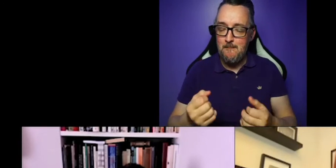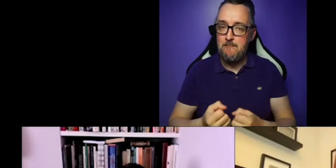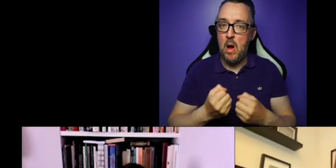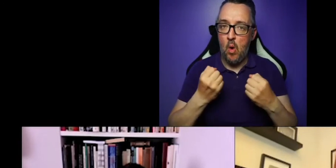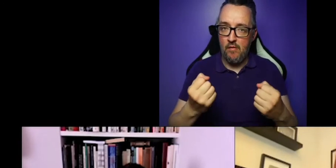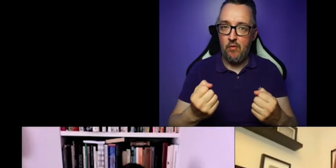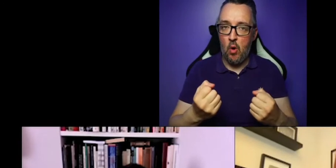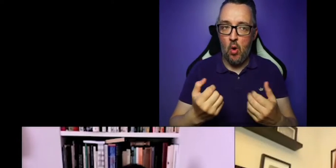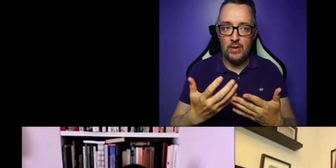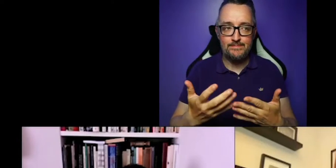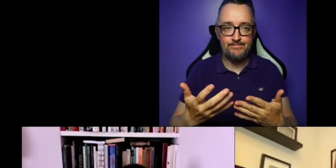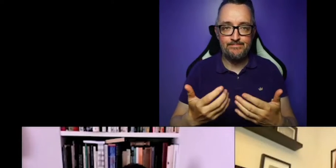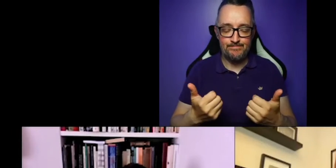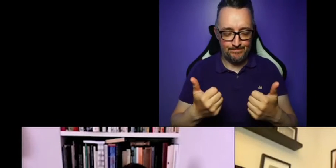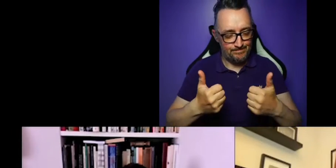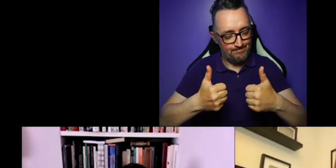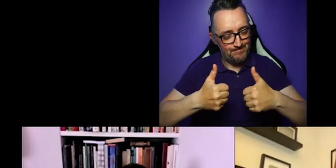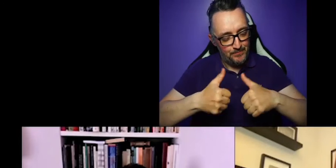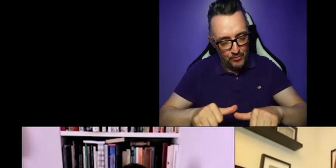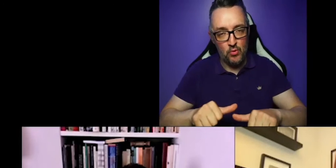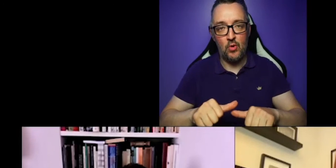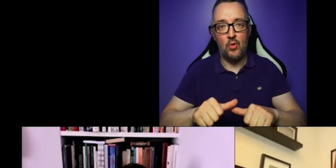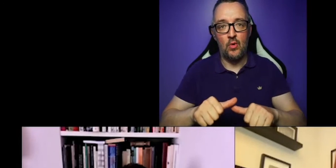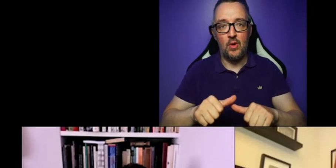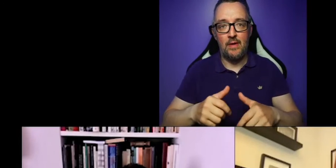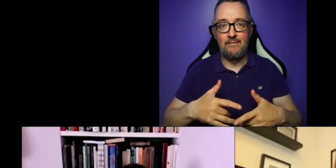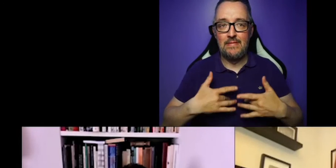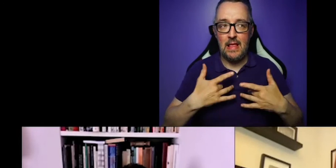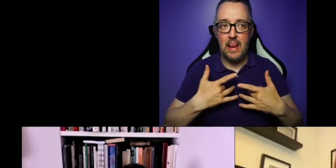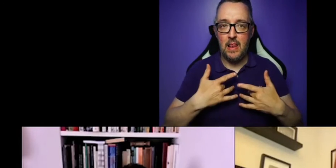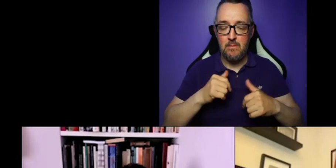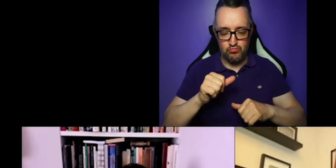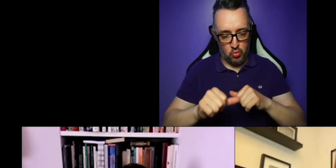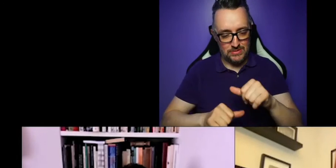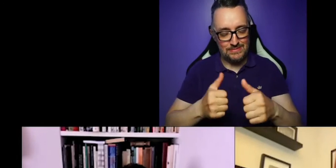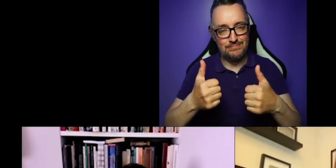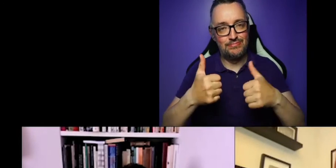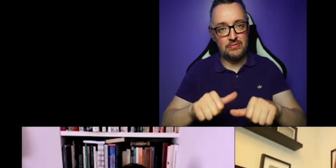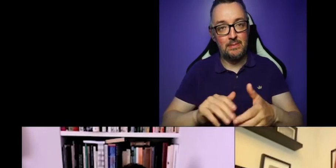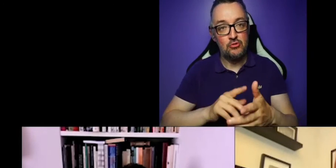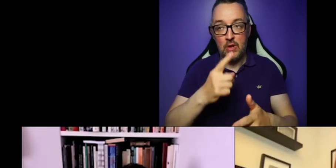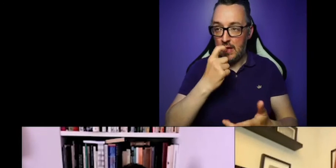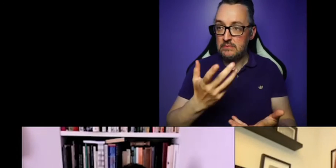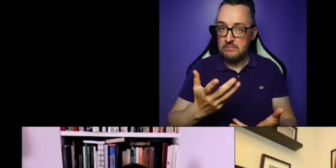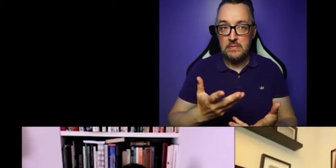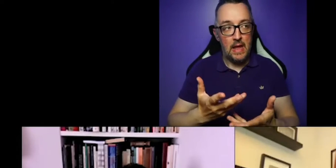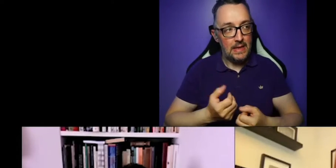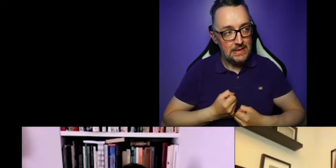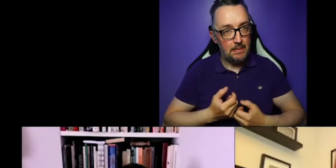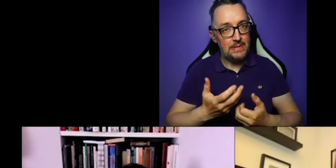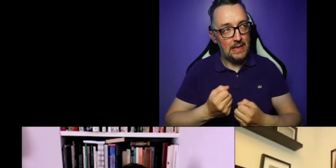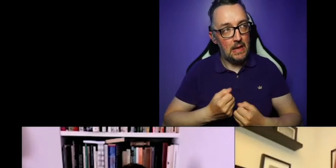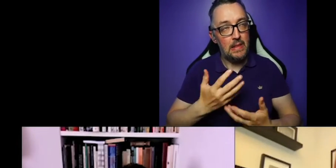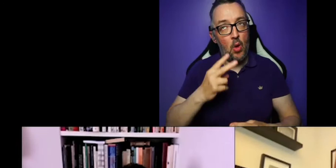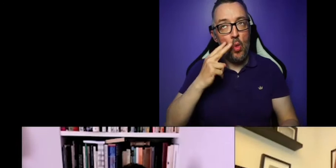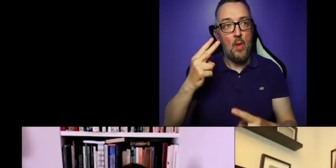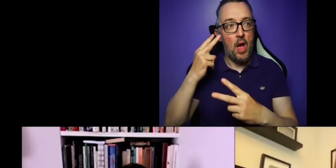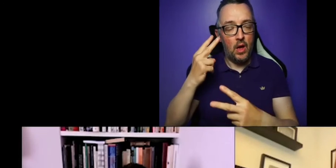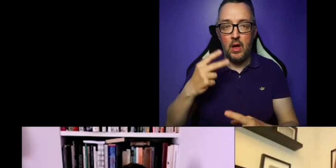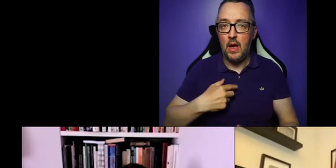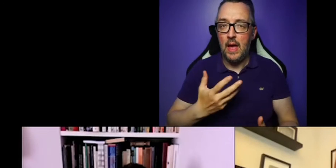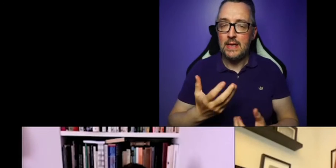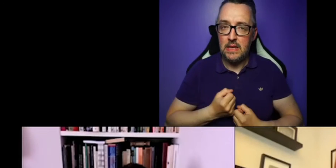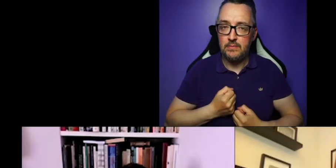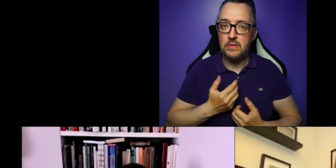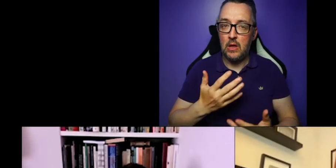healing tool and a healing process for you. It seems it's allowed you to be more accepting of things that might have happened throughout your life, and